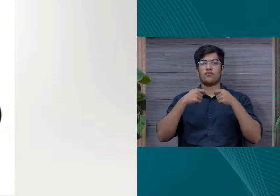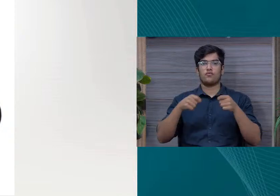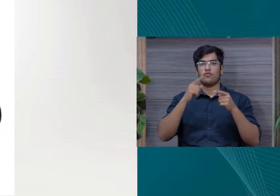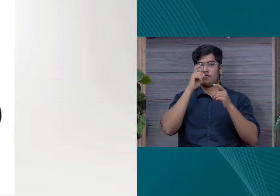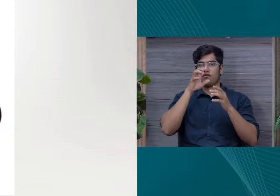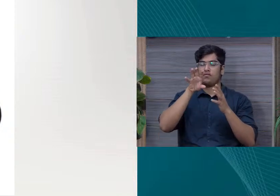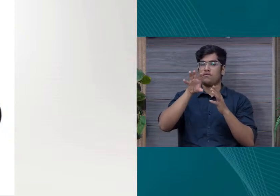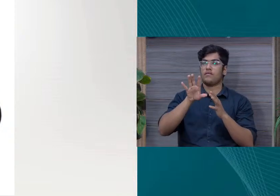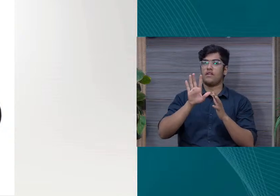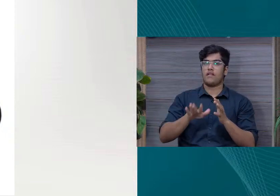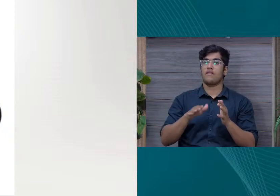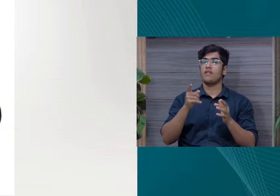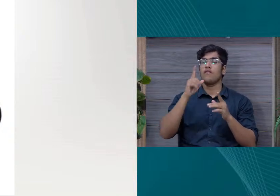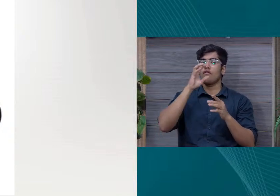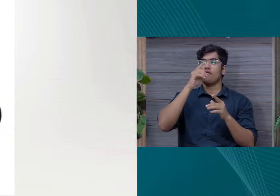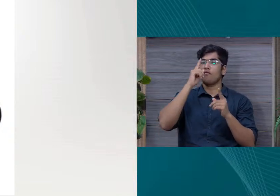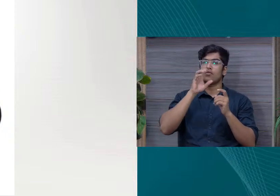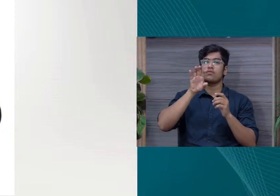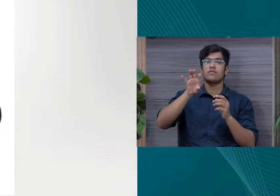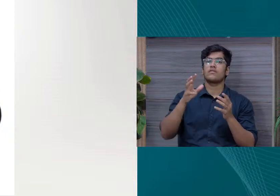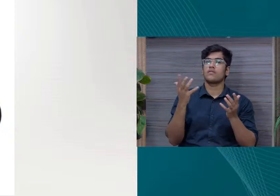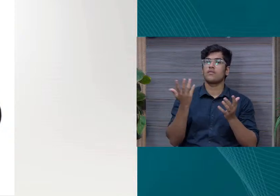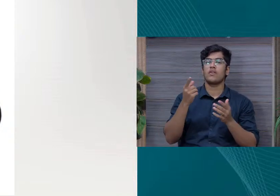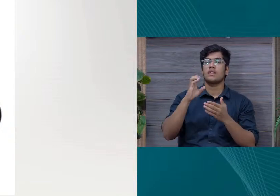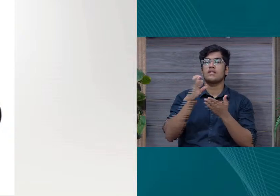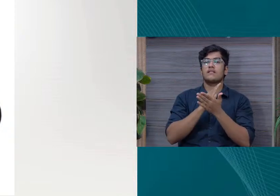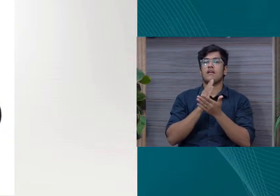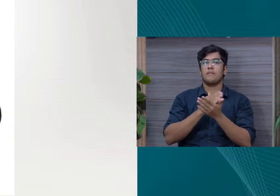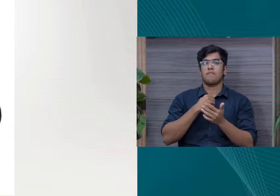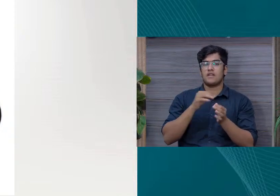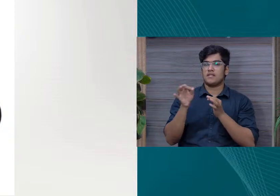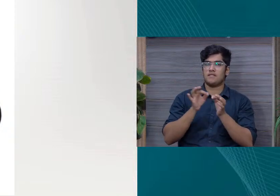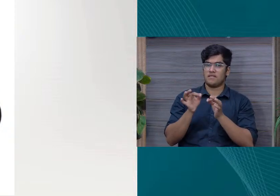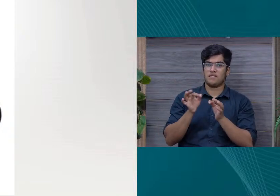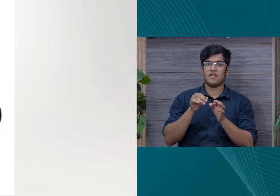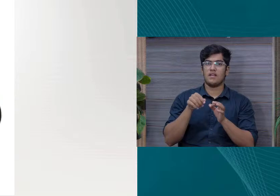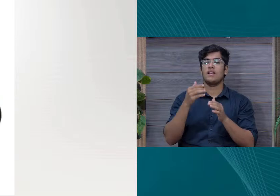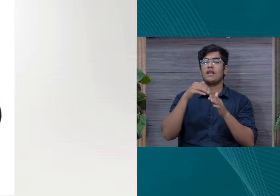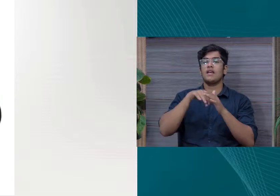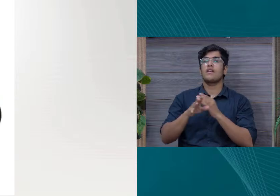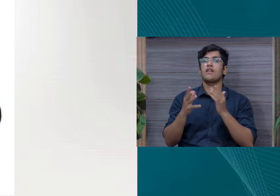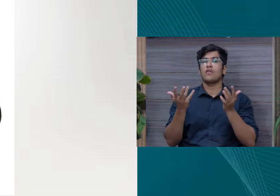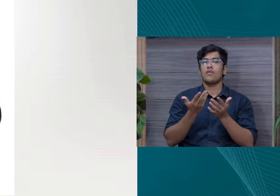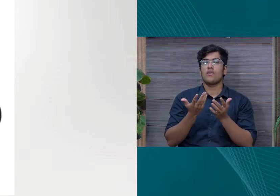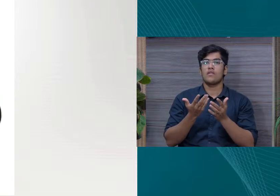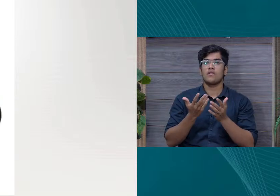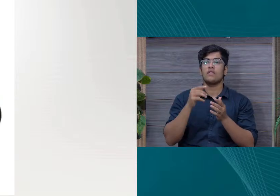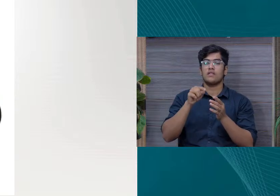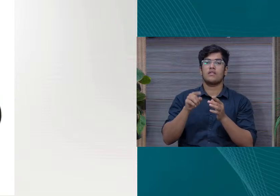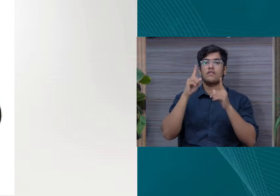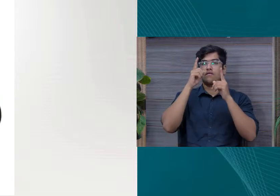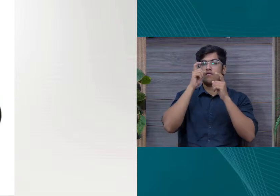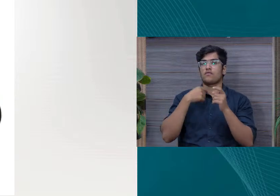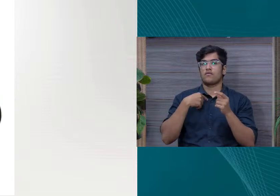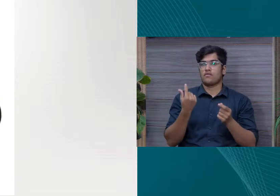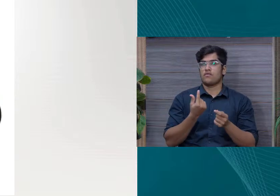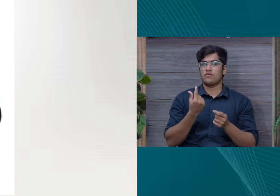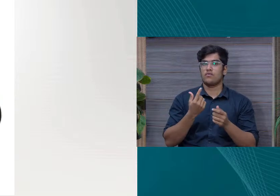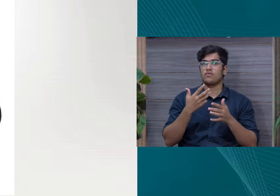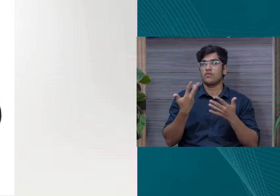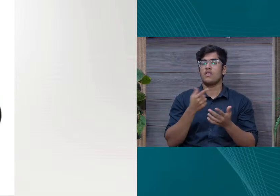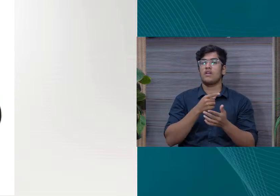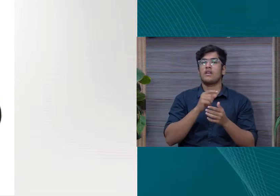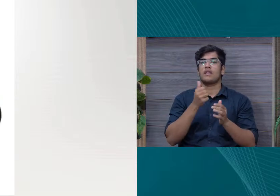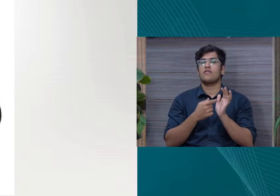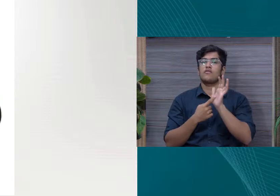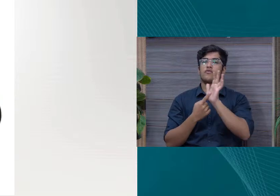this photo is there? Because to explain the chapter, what is there in this chapter, this picture is used so that it can